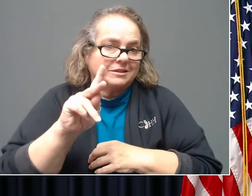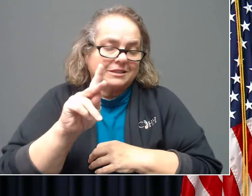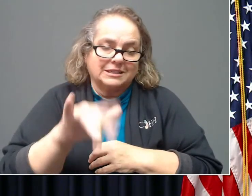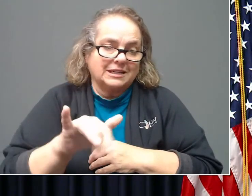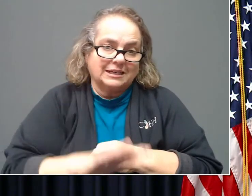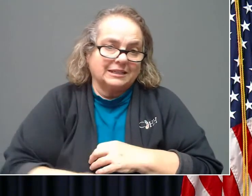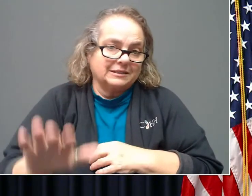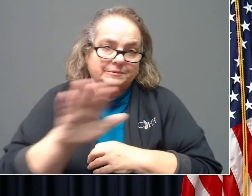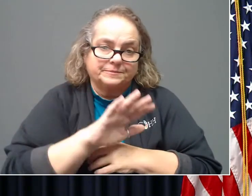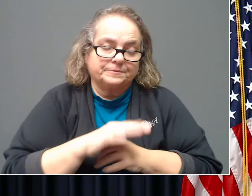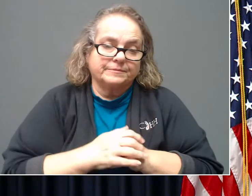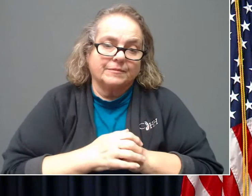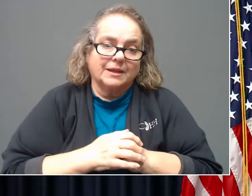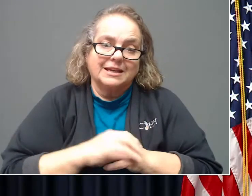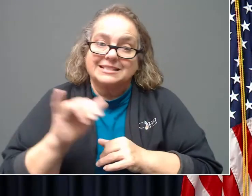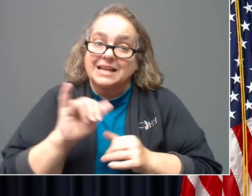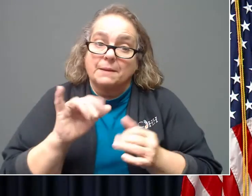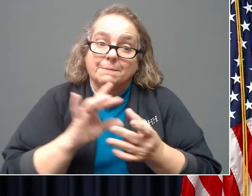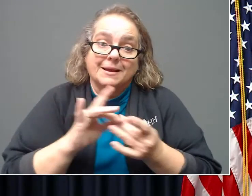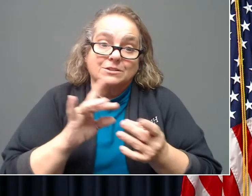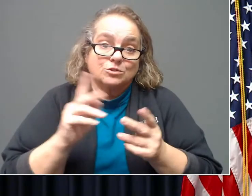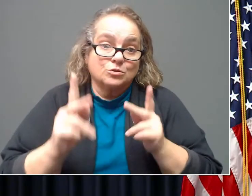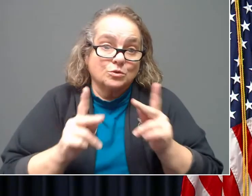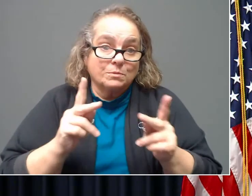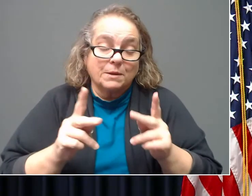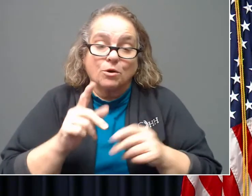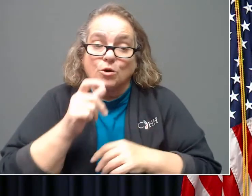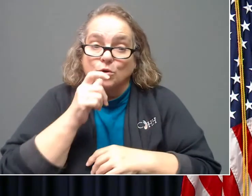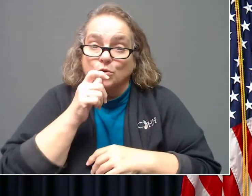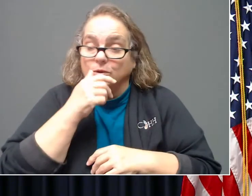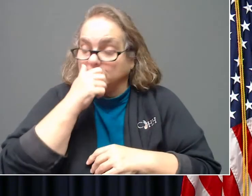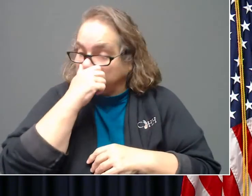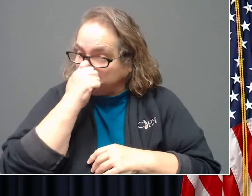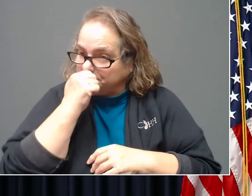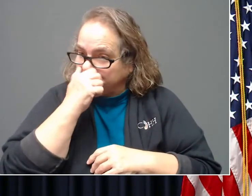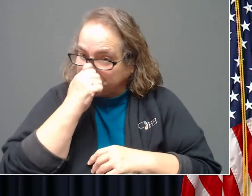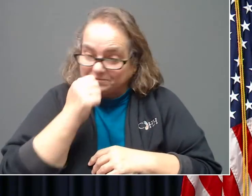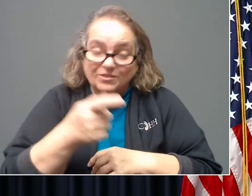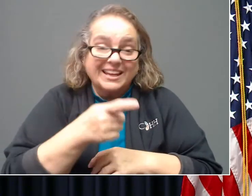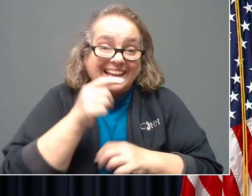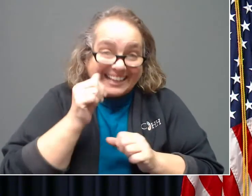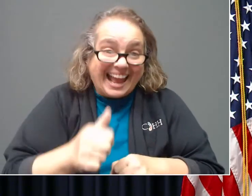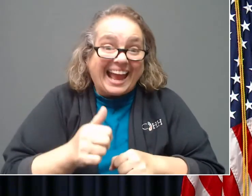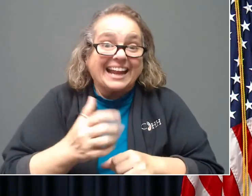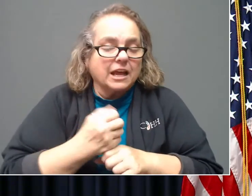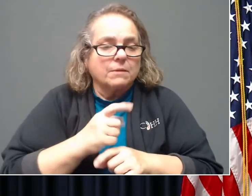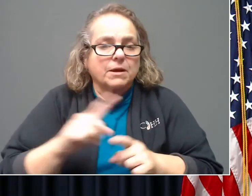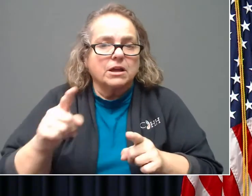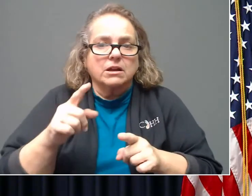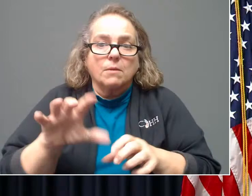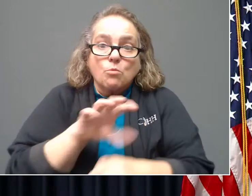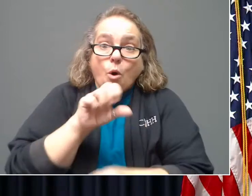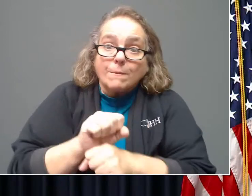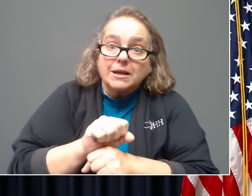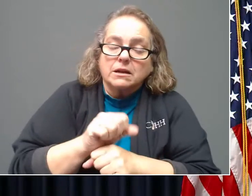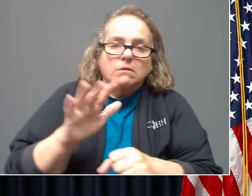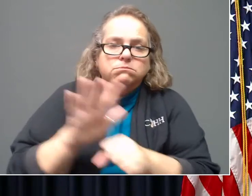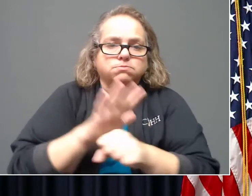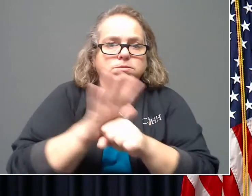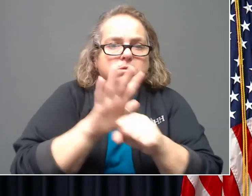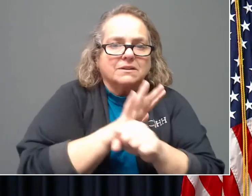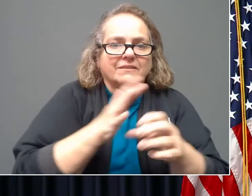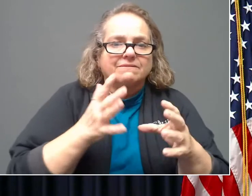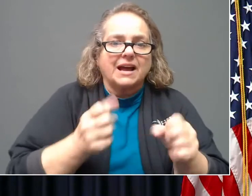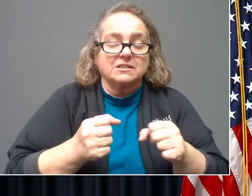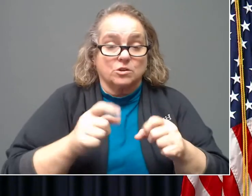Same message to people who are eligible for the vaccine and trying to get an appointment, but they book so fast. When we open up to 1C, there's over 1 million